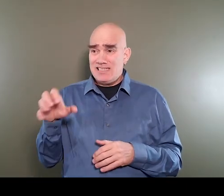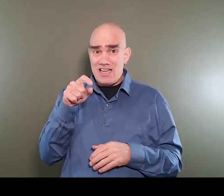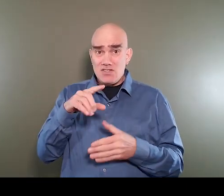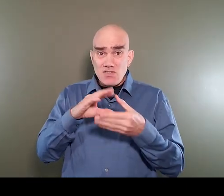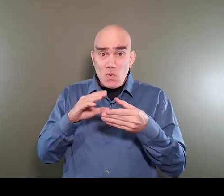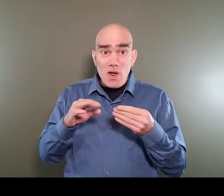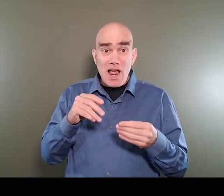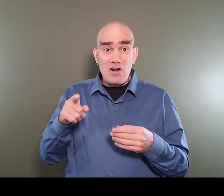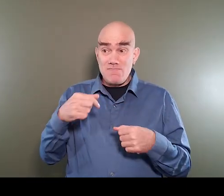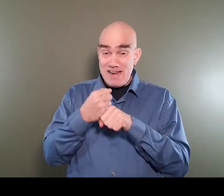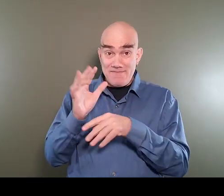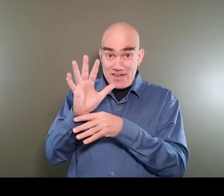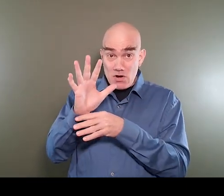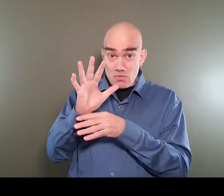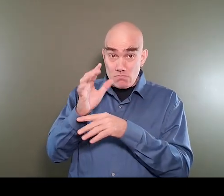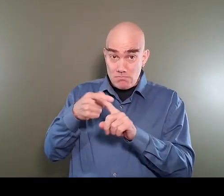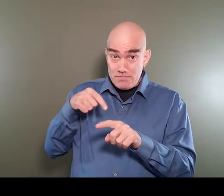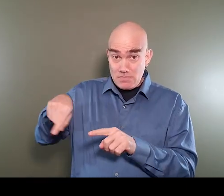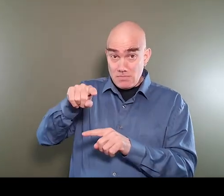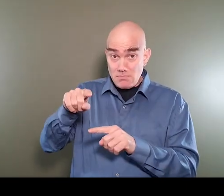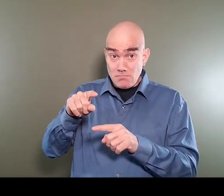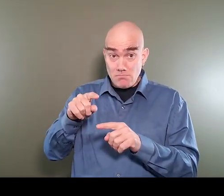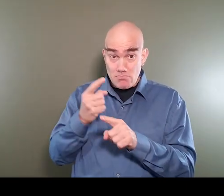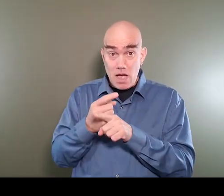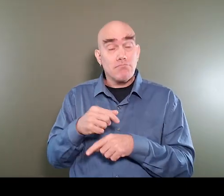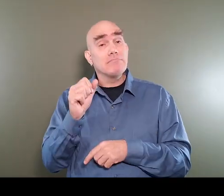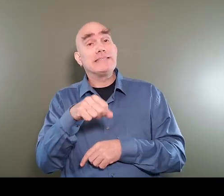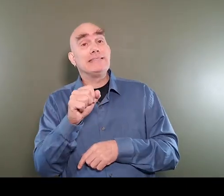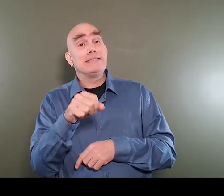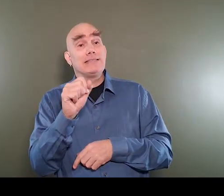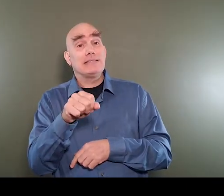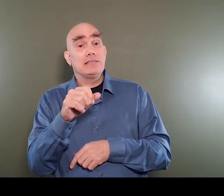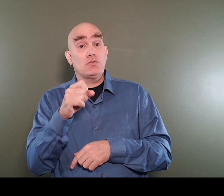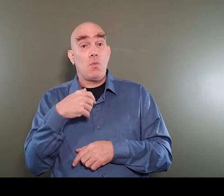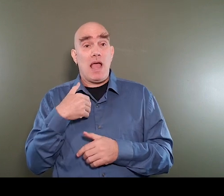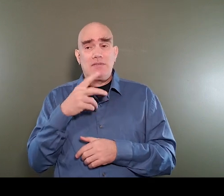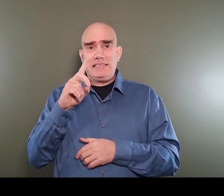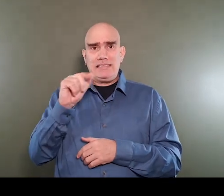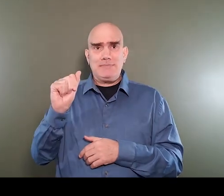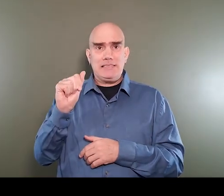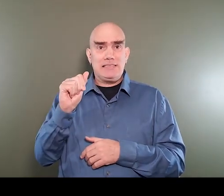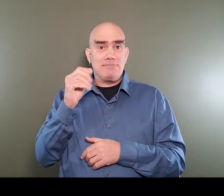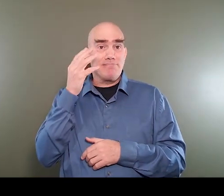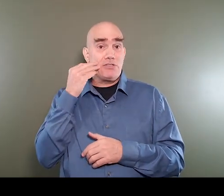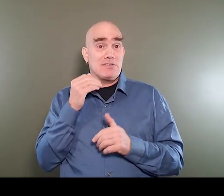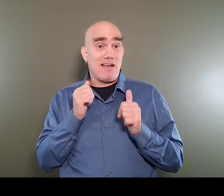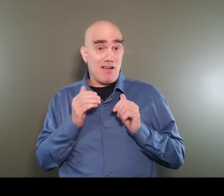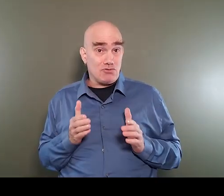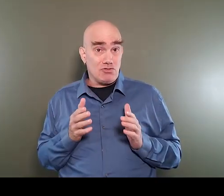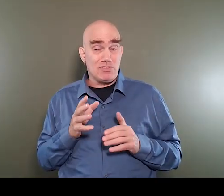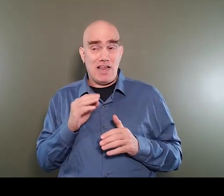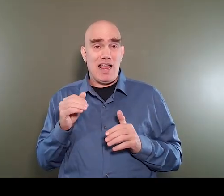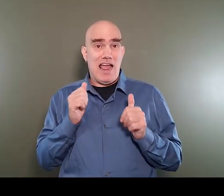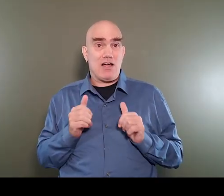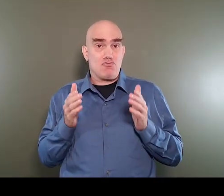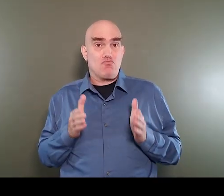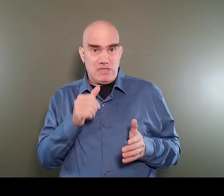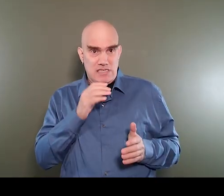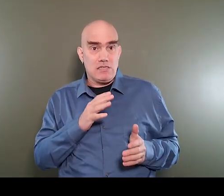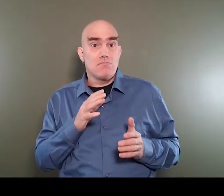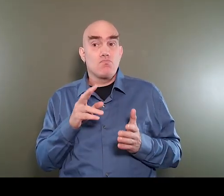Great. And you're taking those stories and you're making videos out of them, right? Yes, we are. So we have